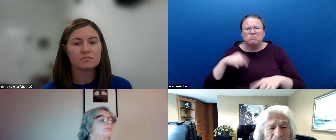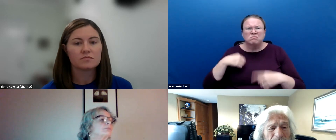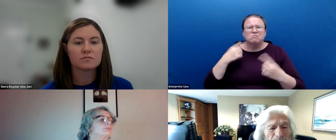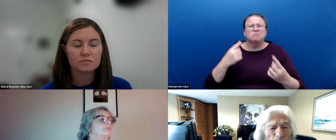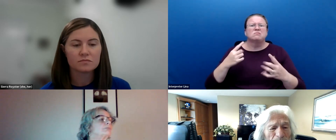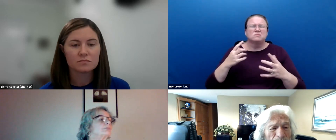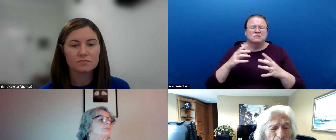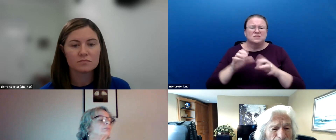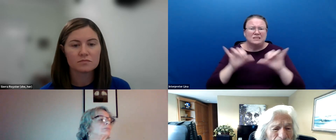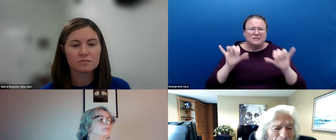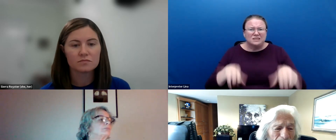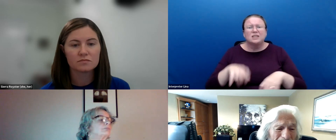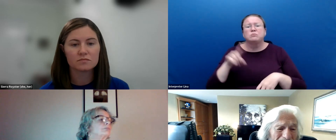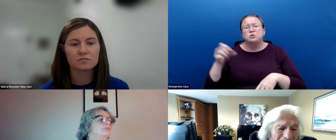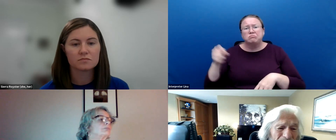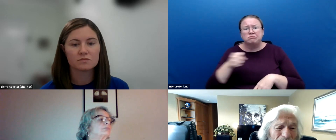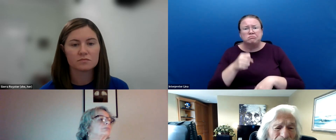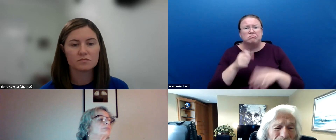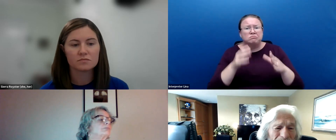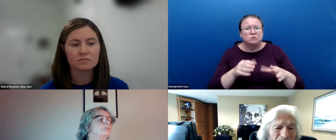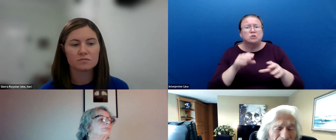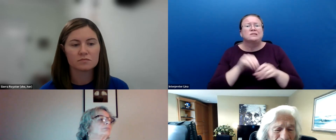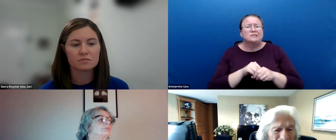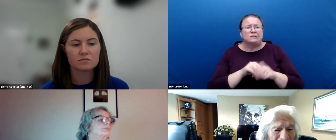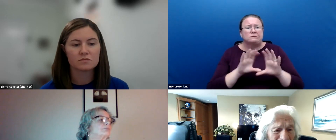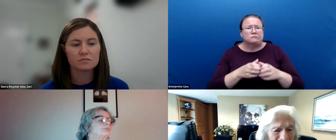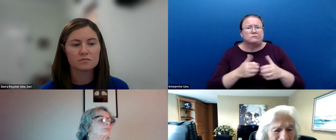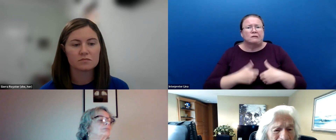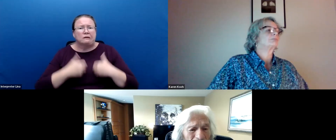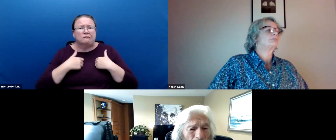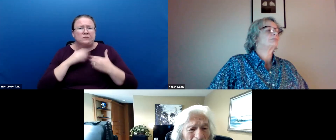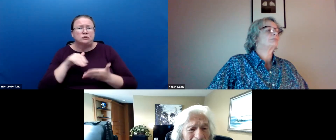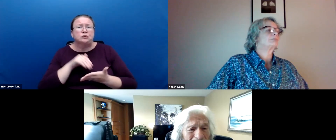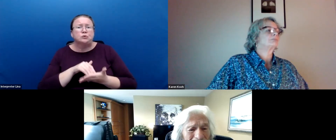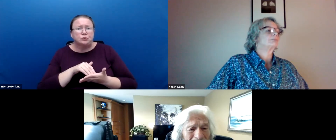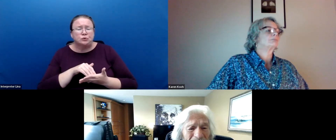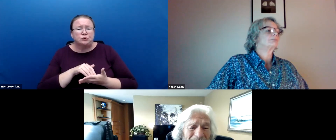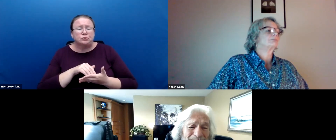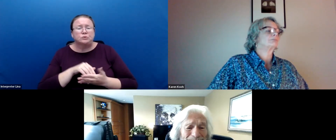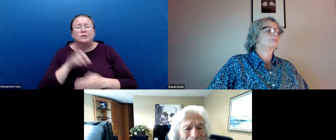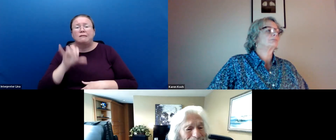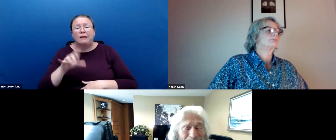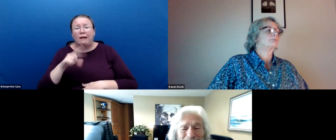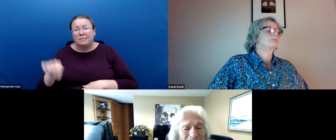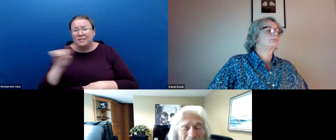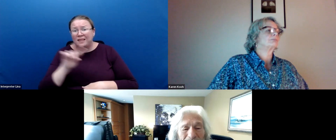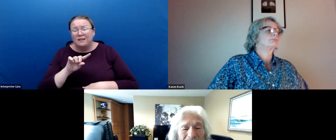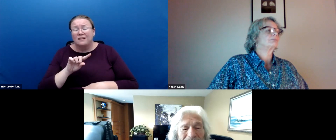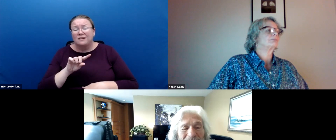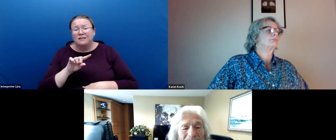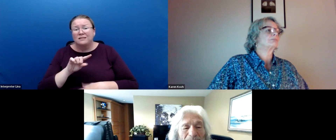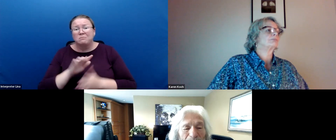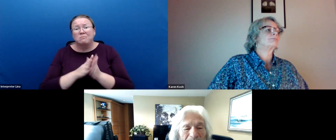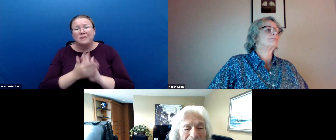antiquated systems where you put people in these congregate living centers where they get